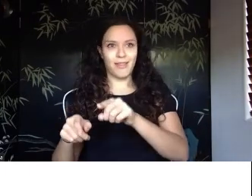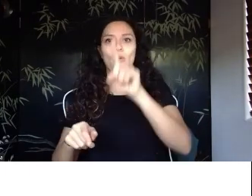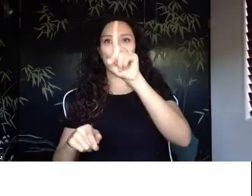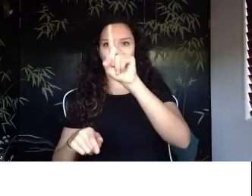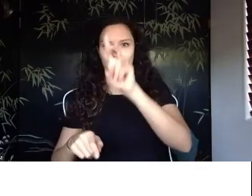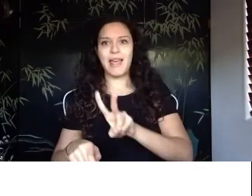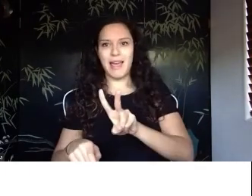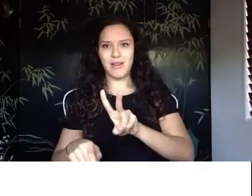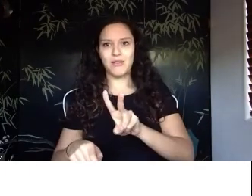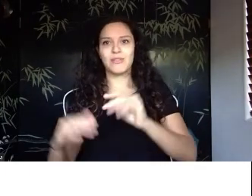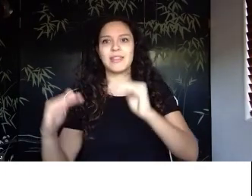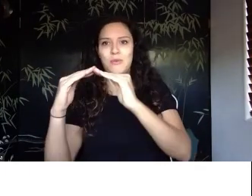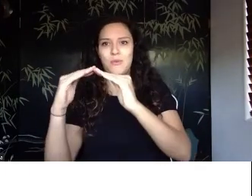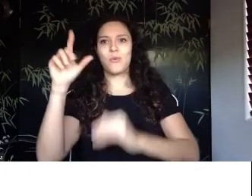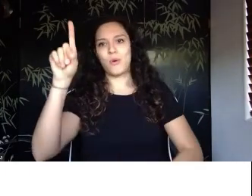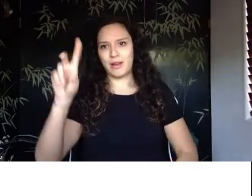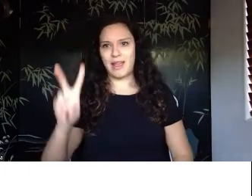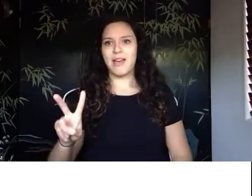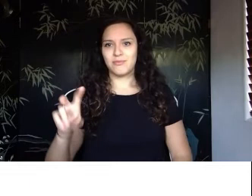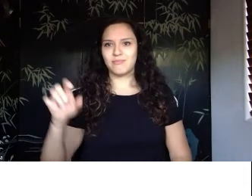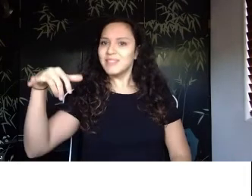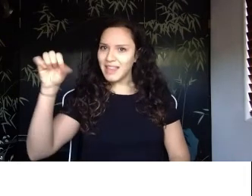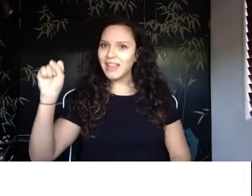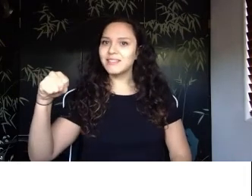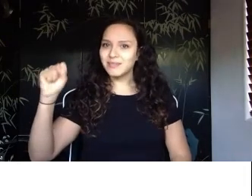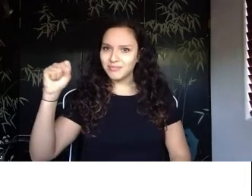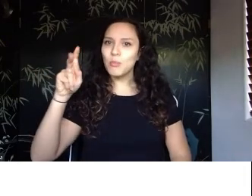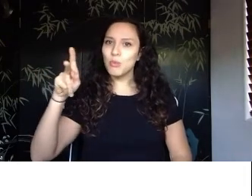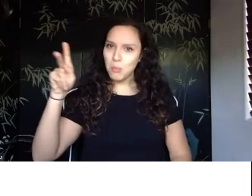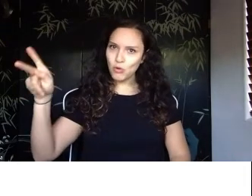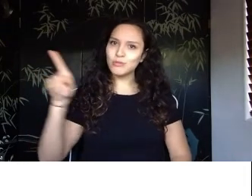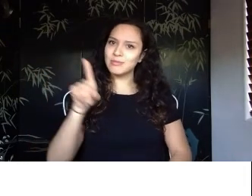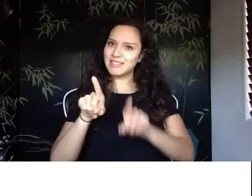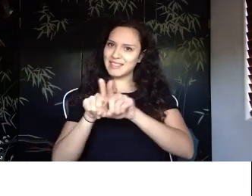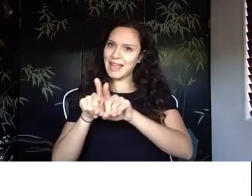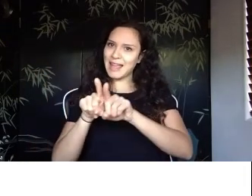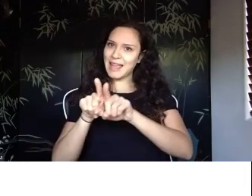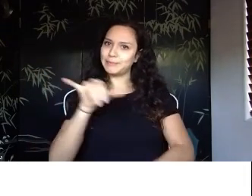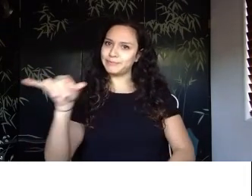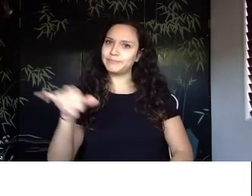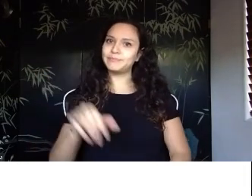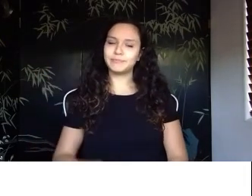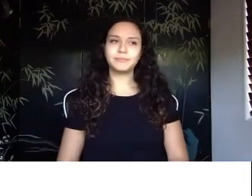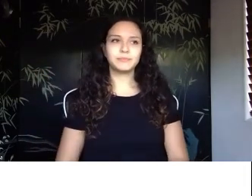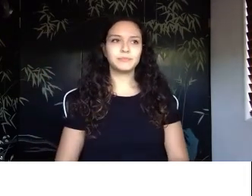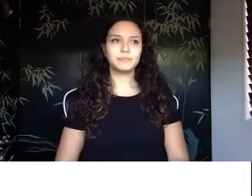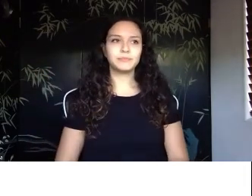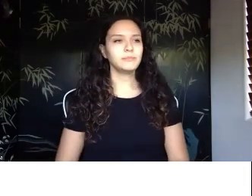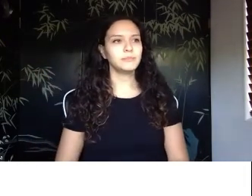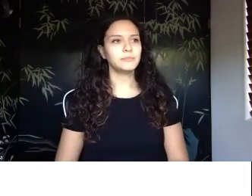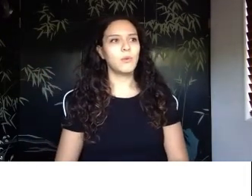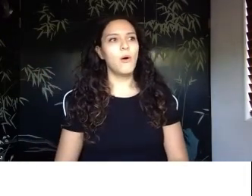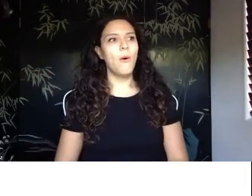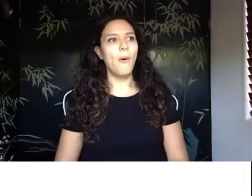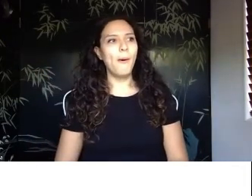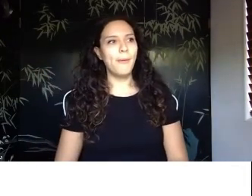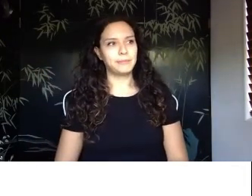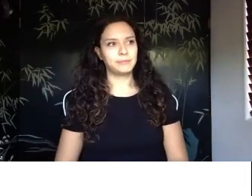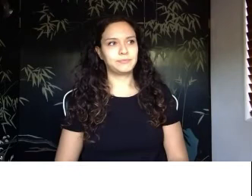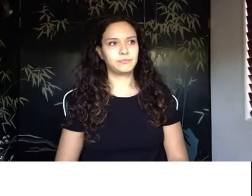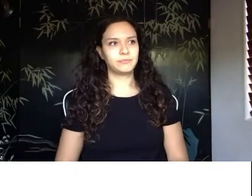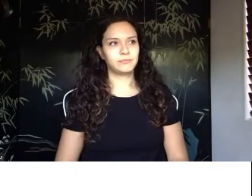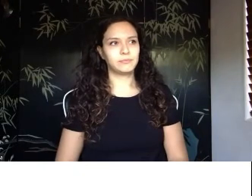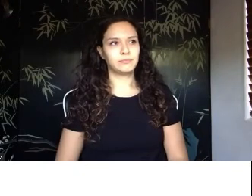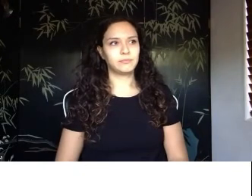This is an example of being proportional because they both equal 1/2. 1/2 does equal 1/2. Okay,